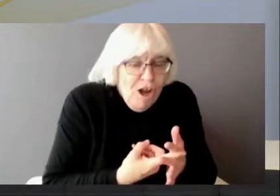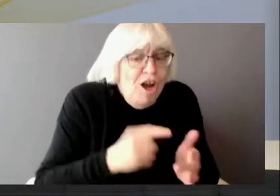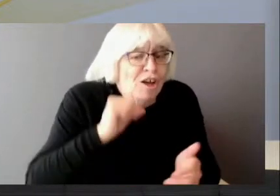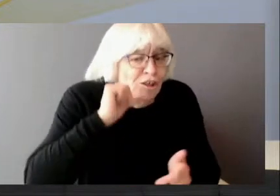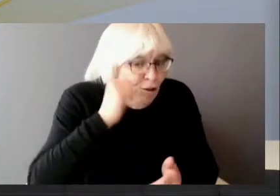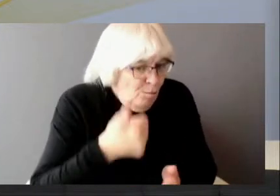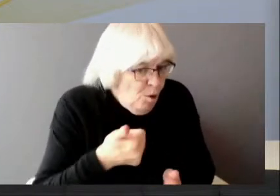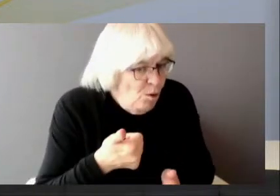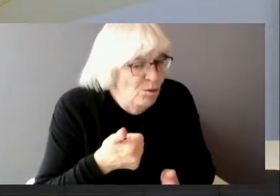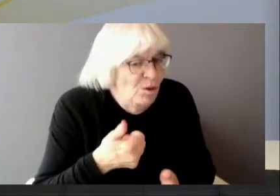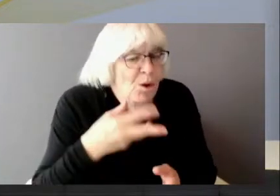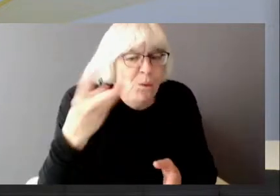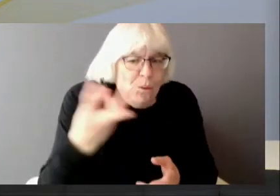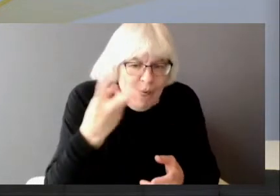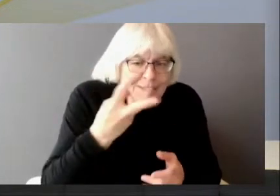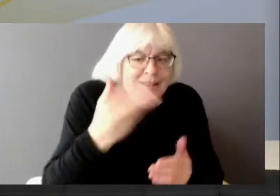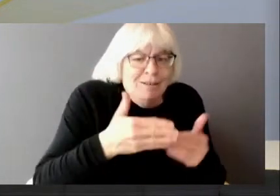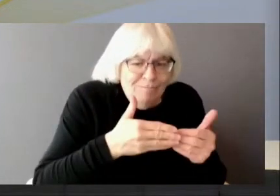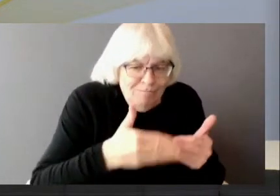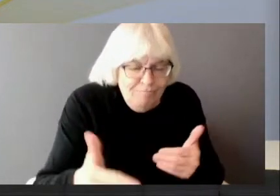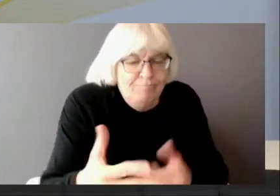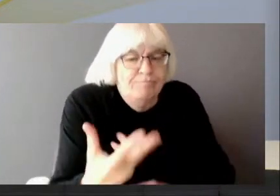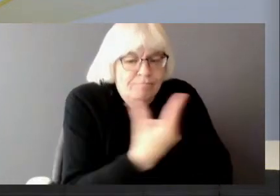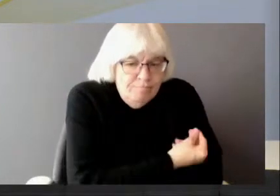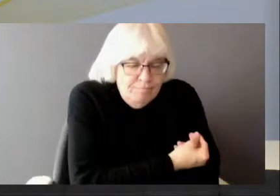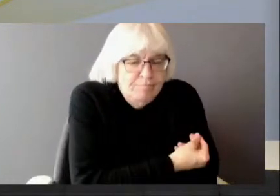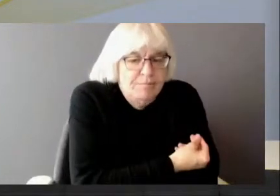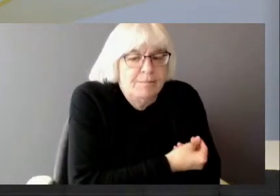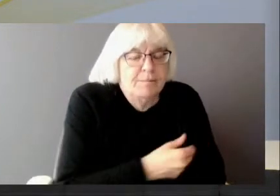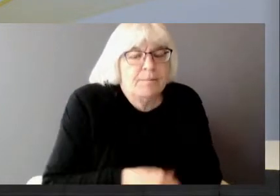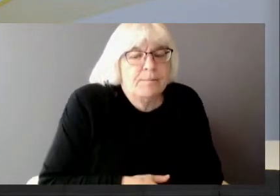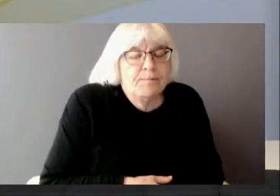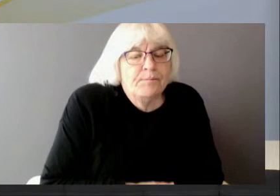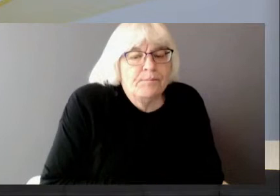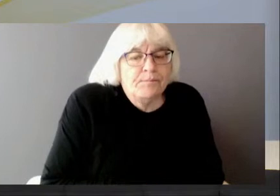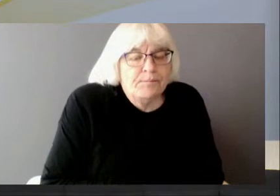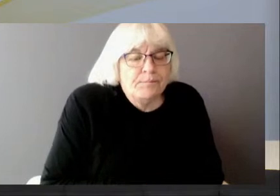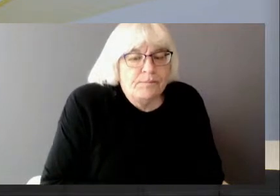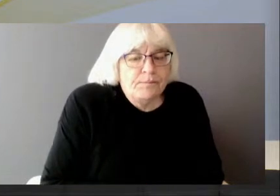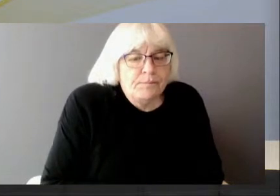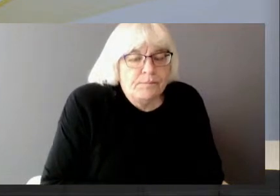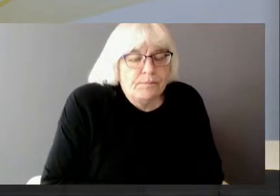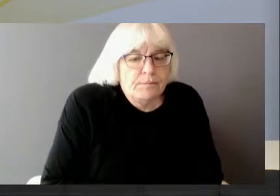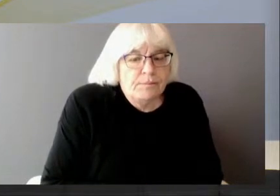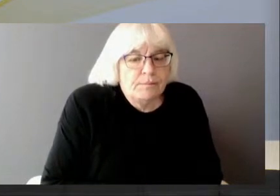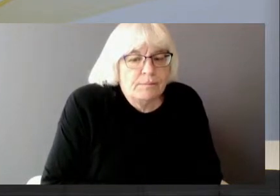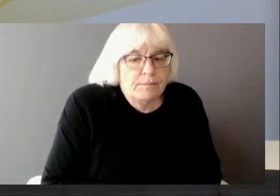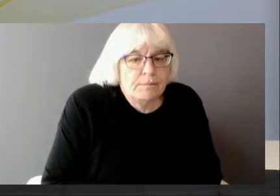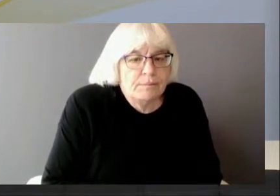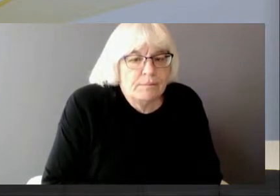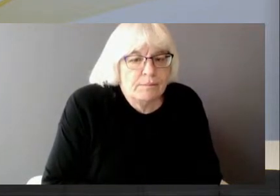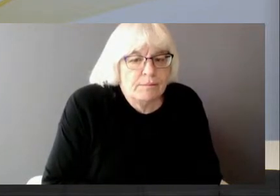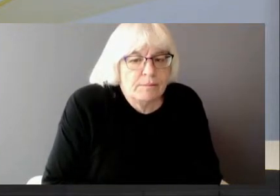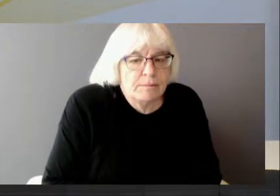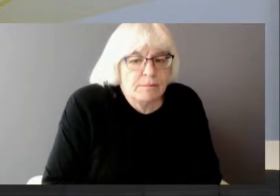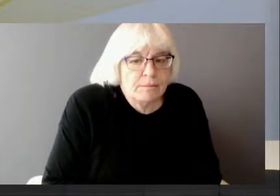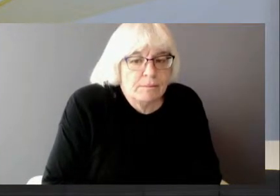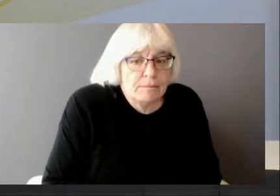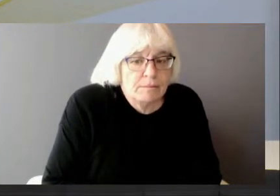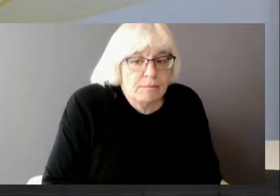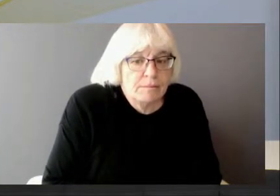talked about trying to reach out through for the homeless shelters